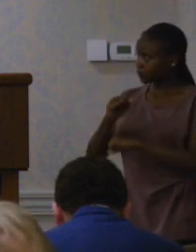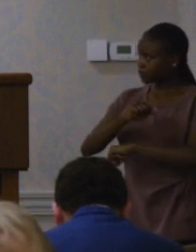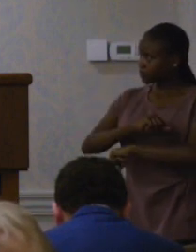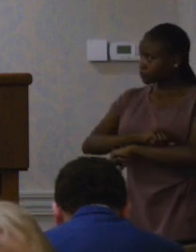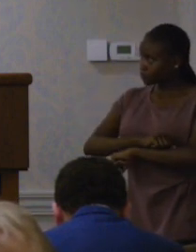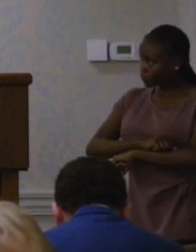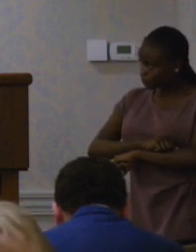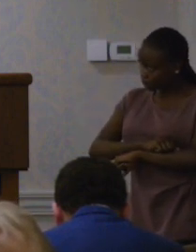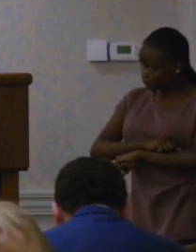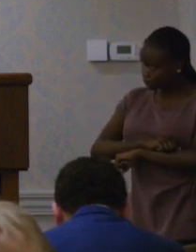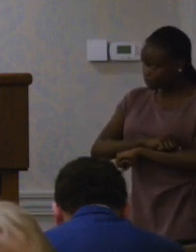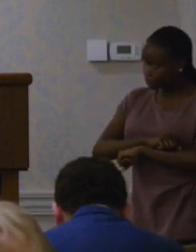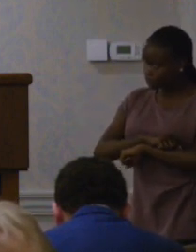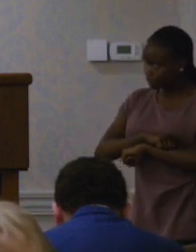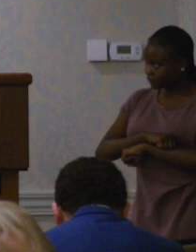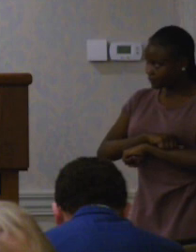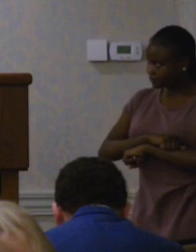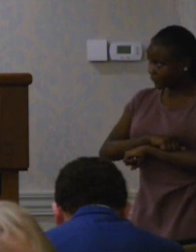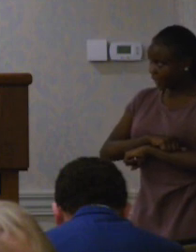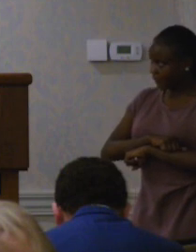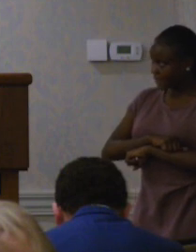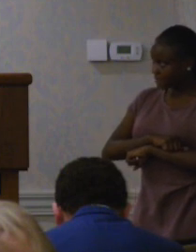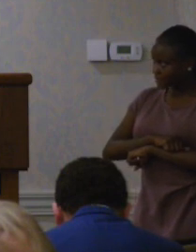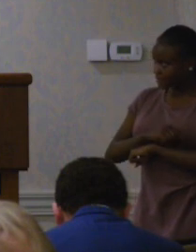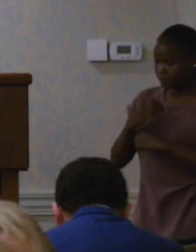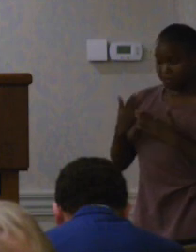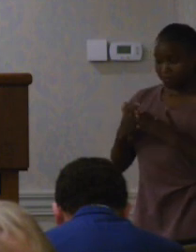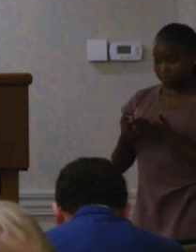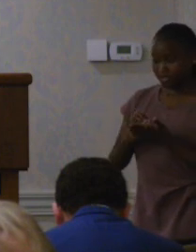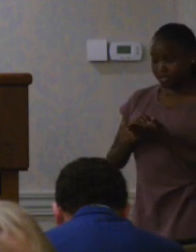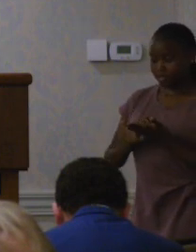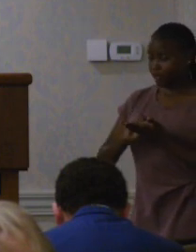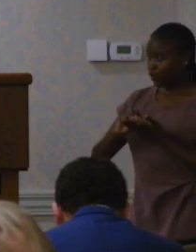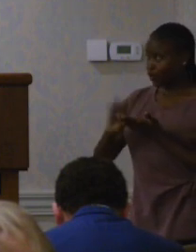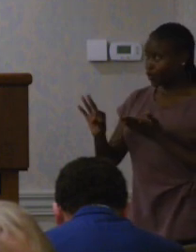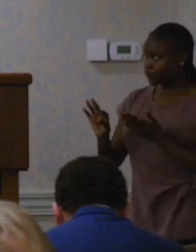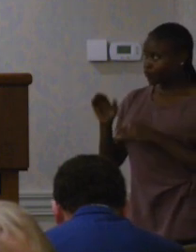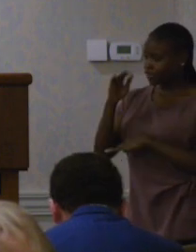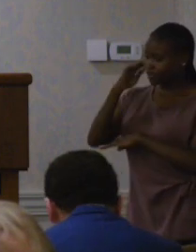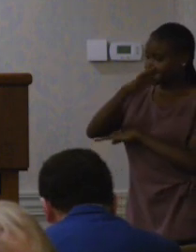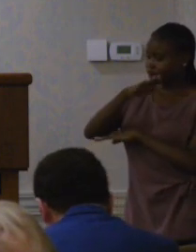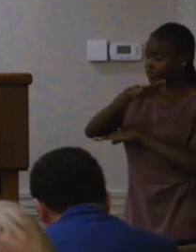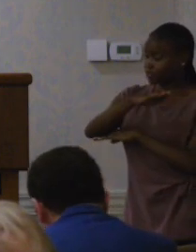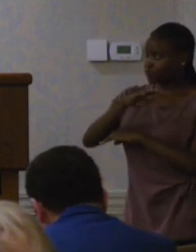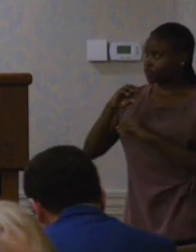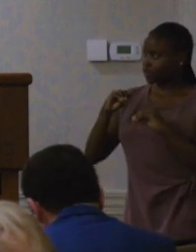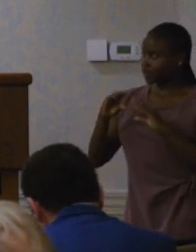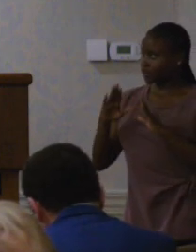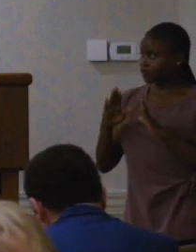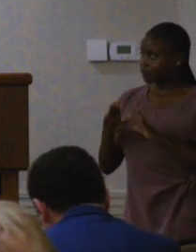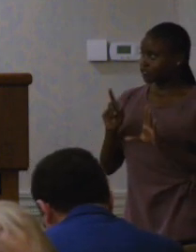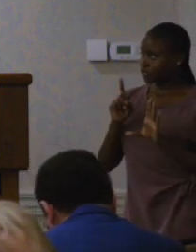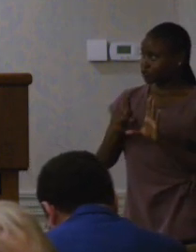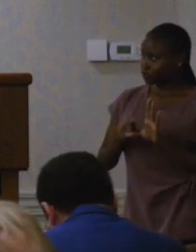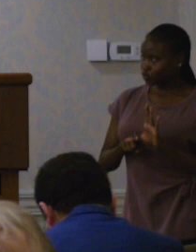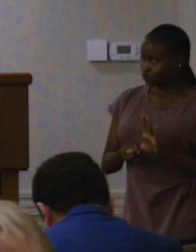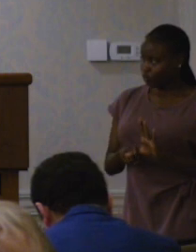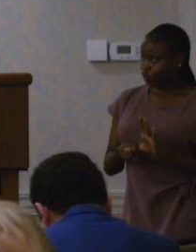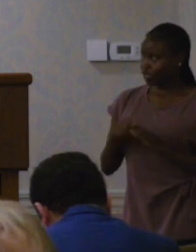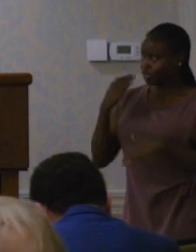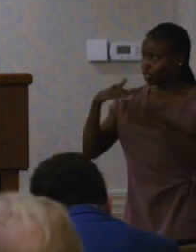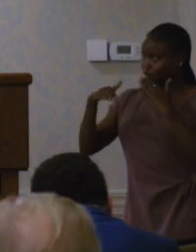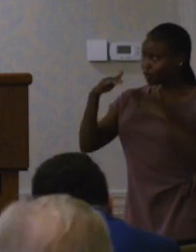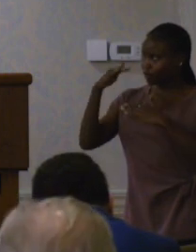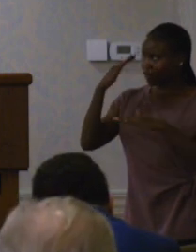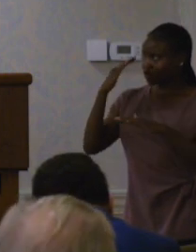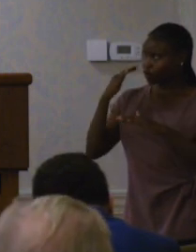to take the afternoon off, and it's time for them for the teacher to have to join any the